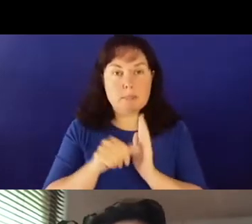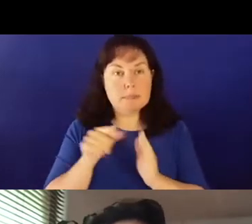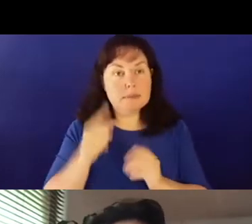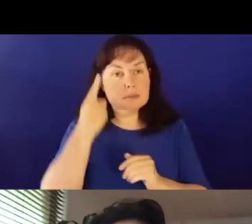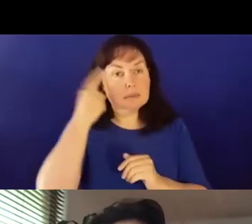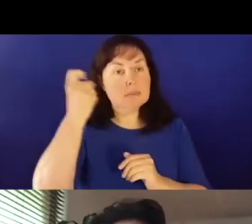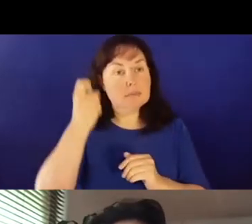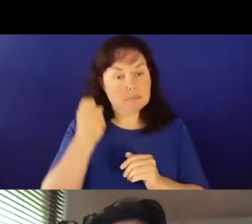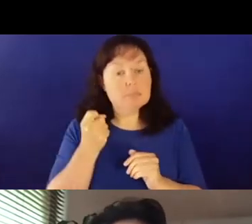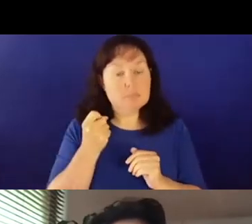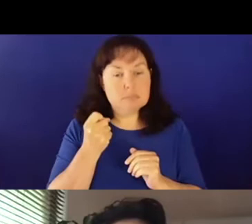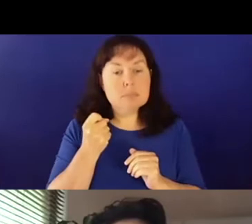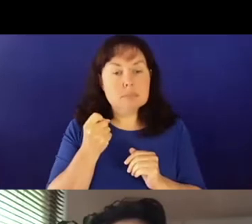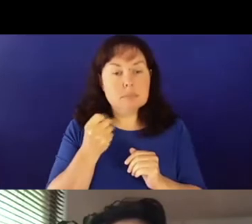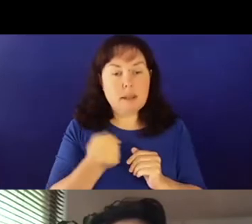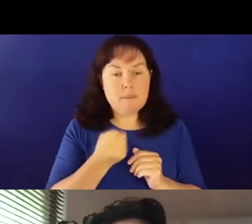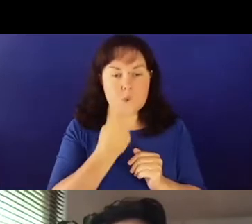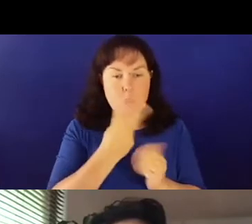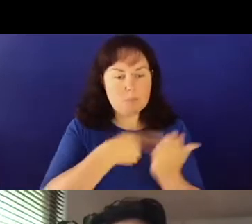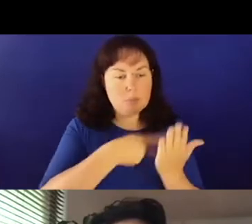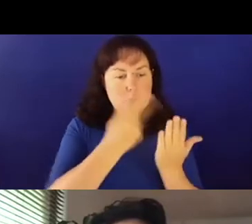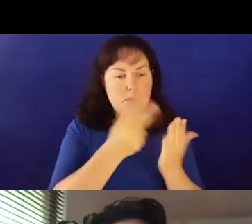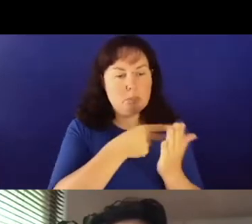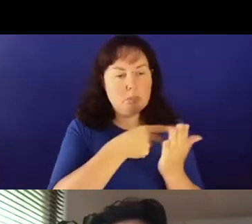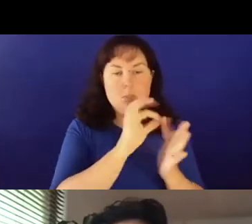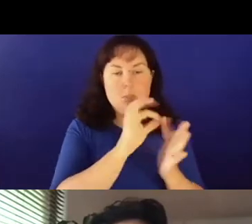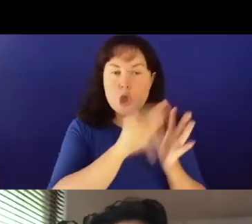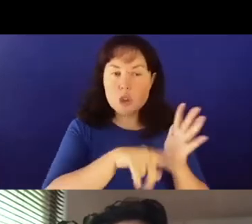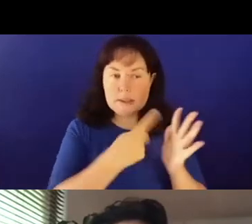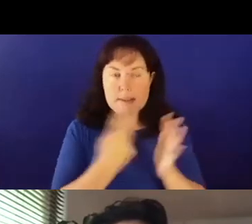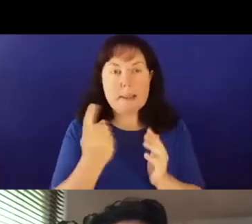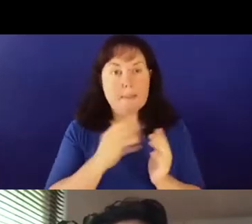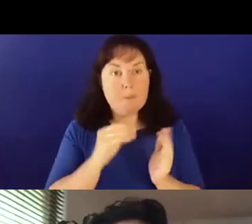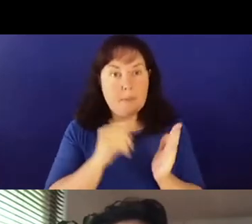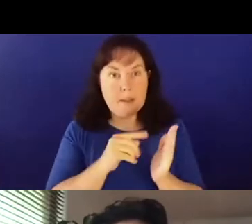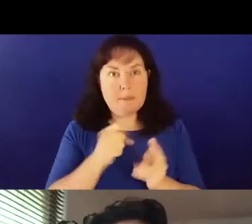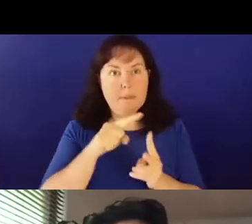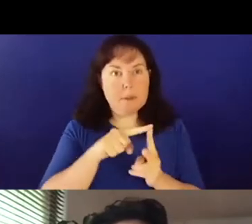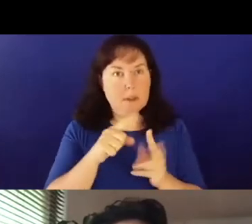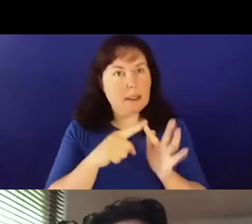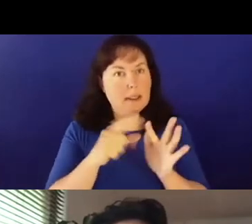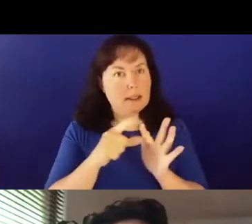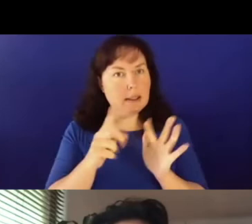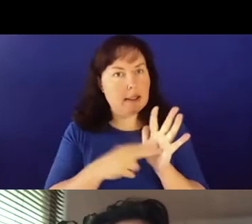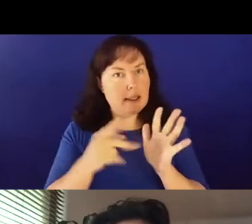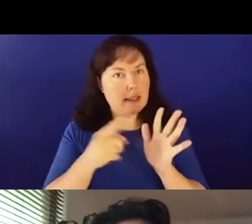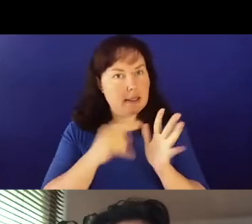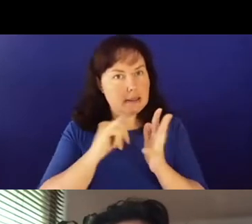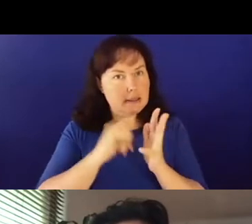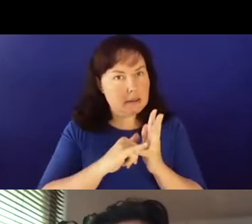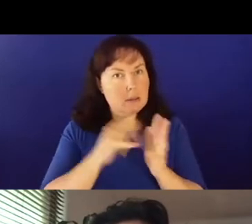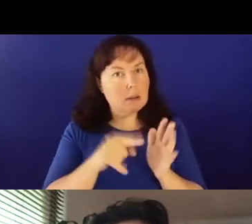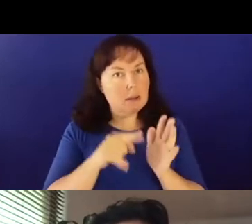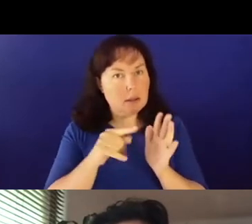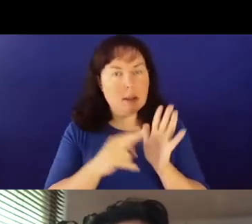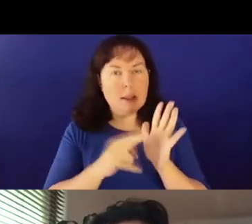had 2 projects that have come out of that. One of those has hit your screens already, Iggy and Ace. Hopefully you've all watched that, but that's on SBS On Demand now if